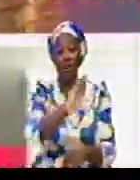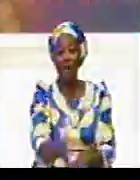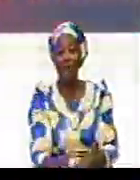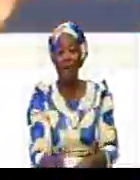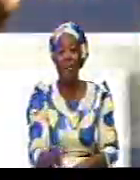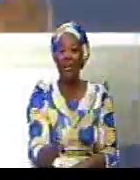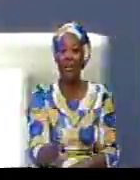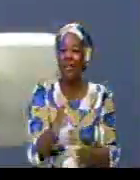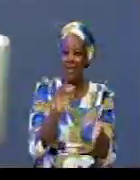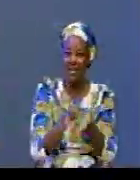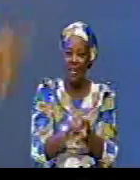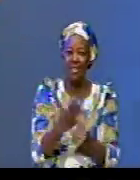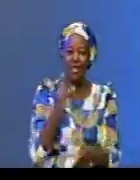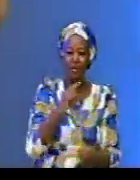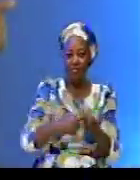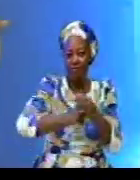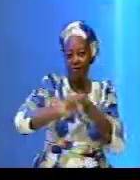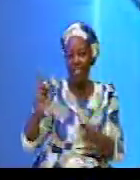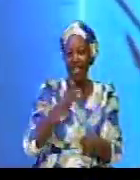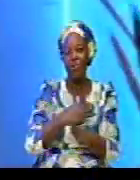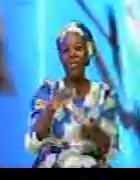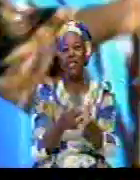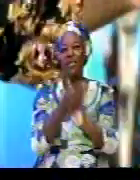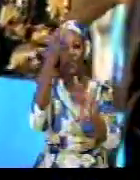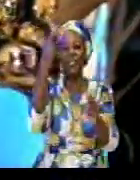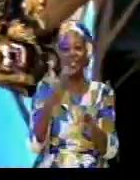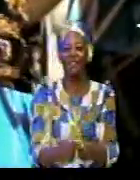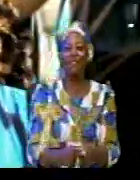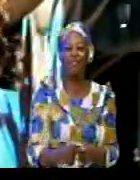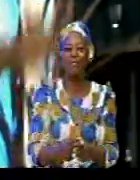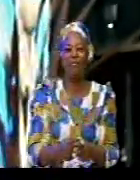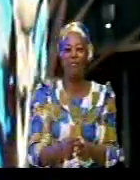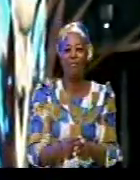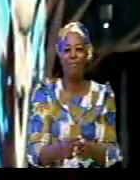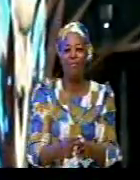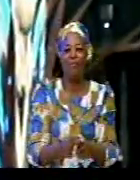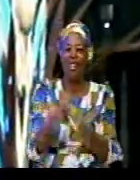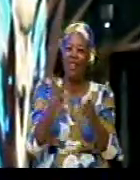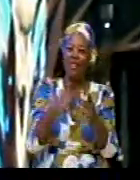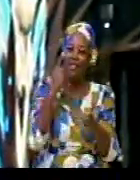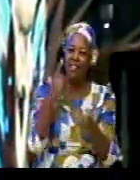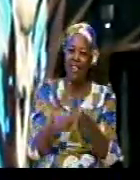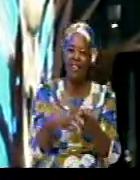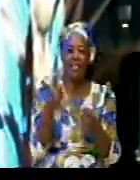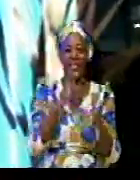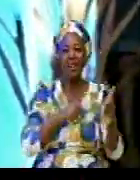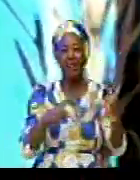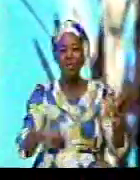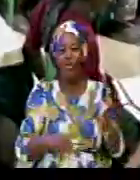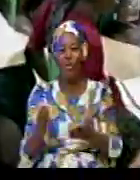word. Once you say, no, never, that thing will flee away.